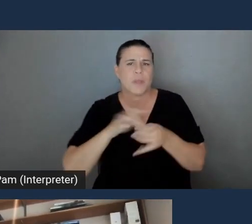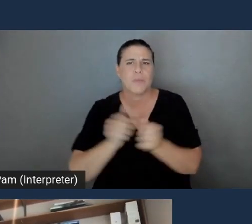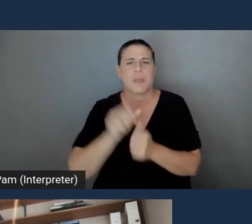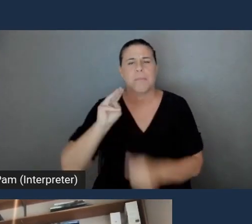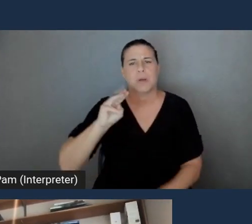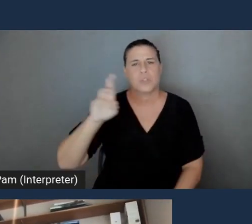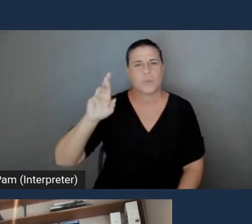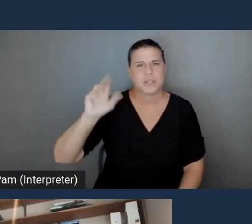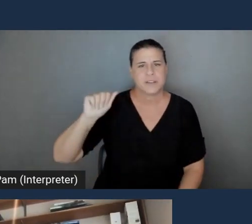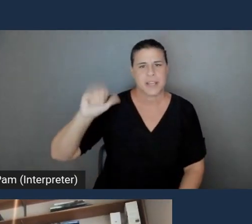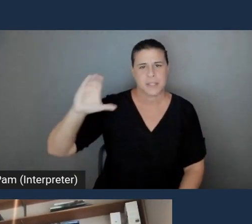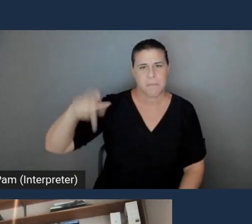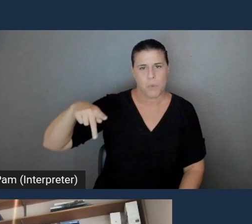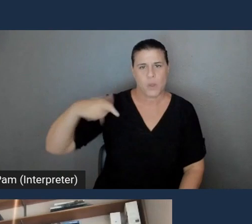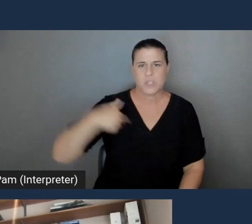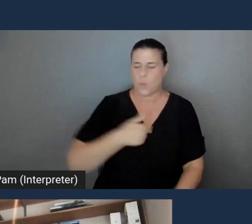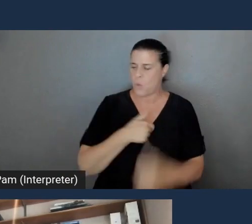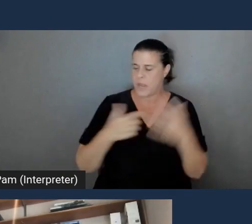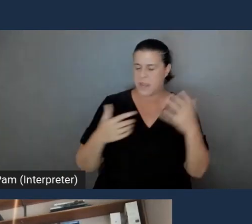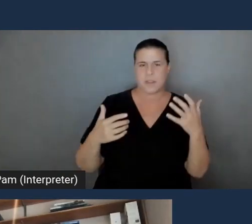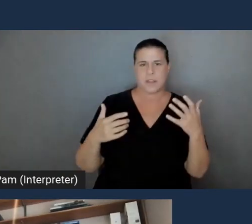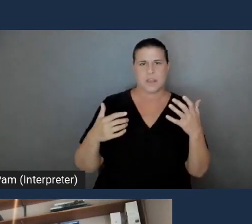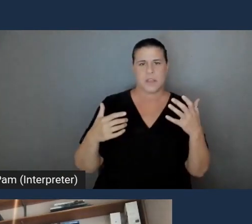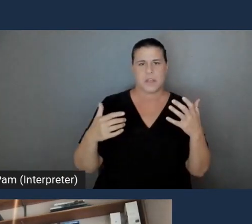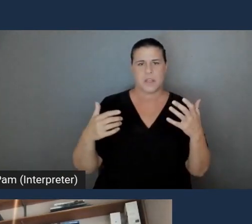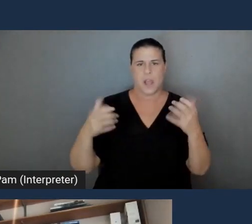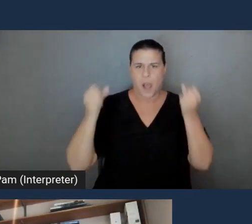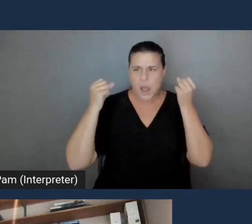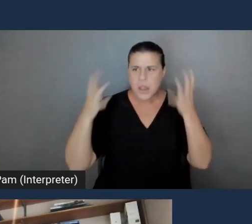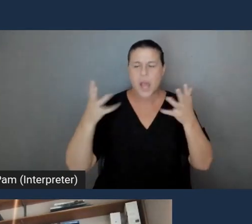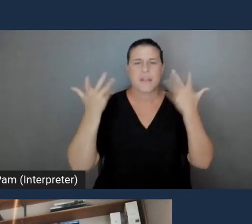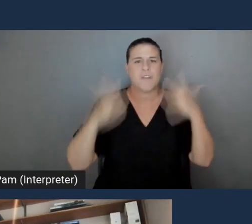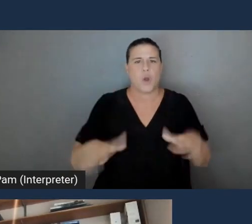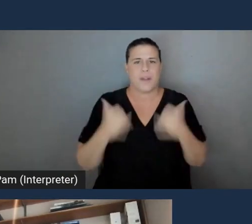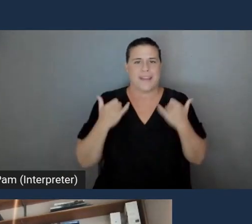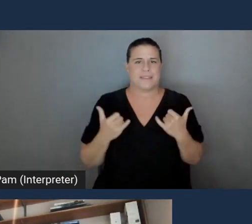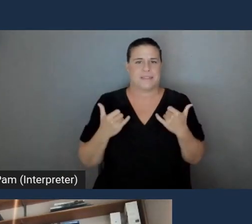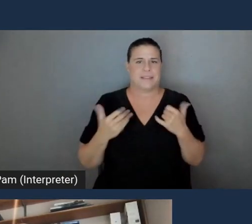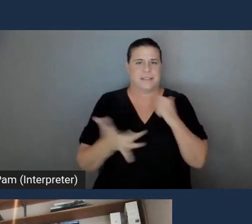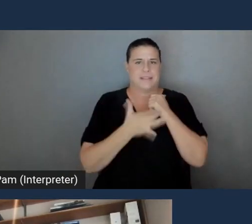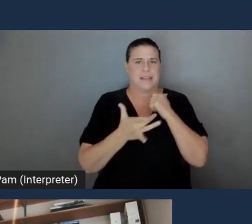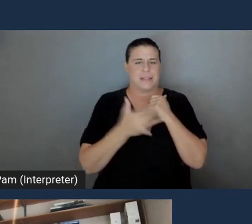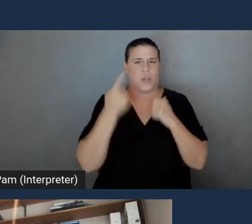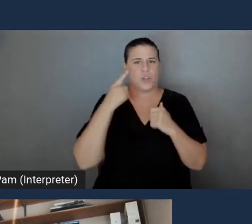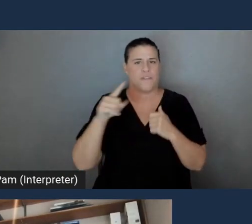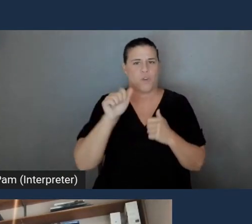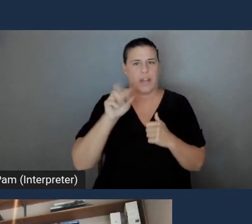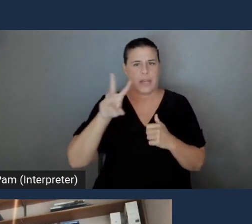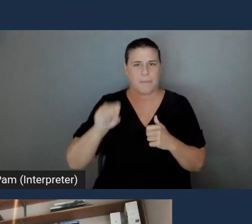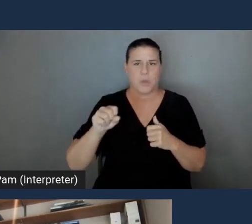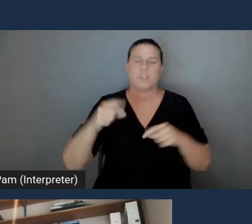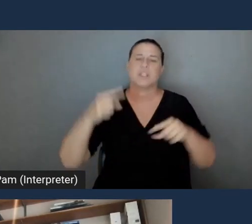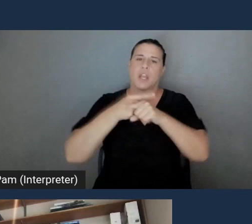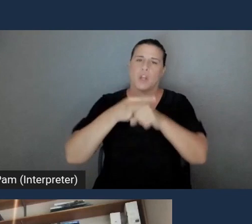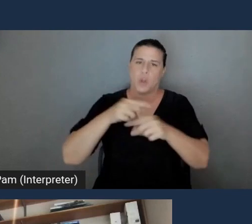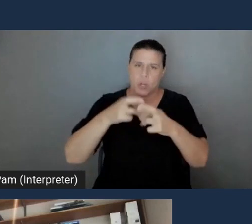points is that we took a lot of existing AWS technologies, including cross-region